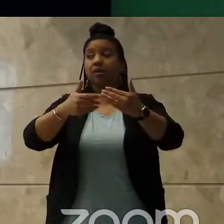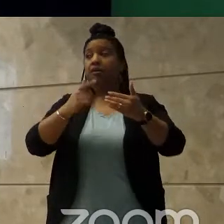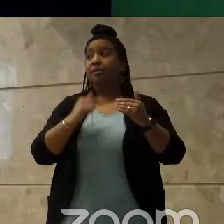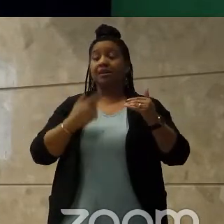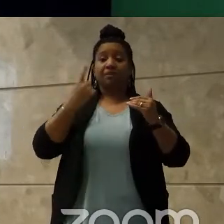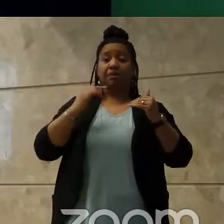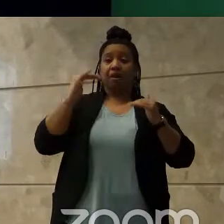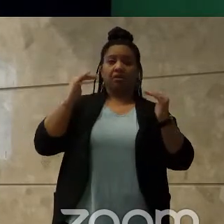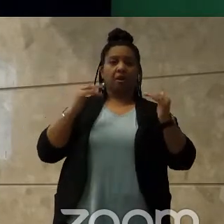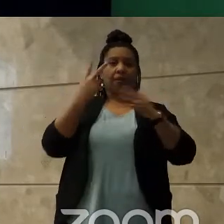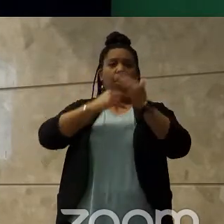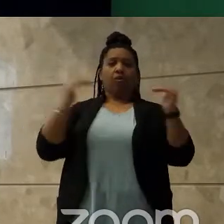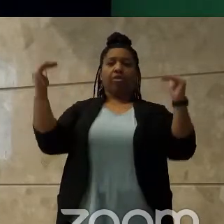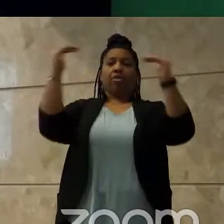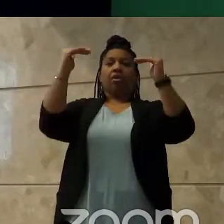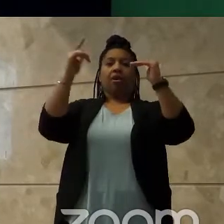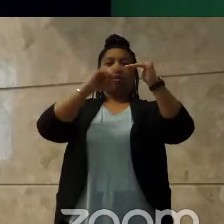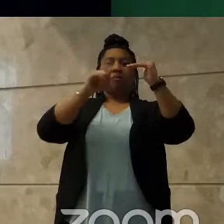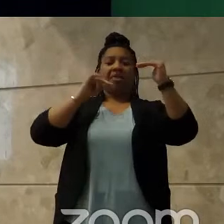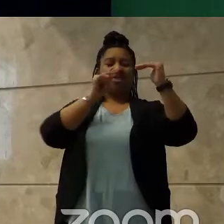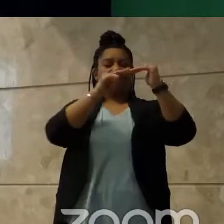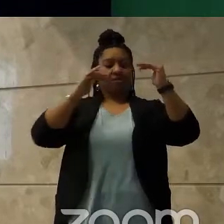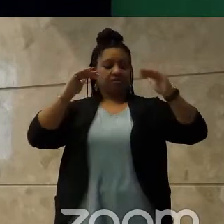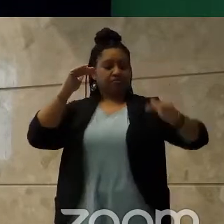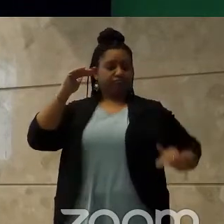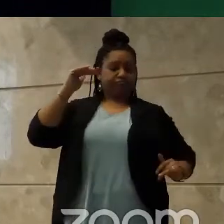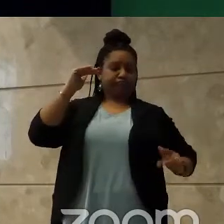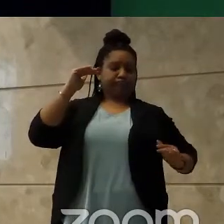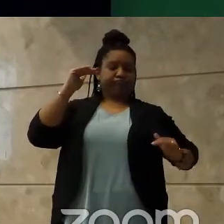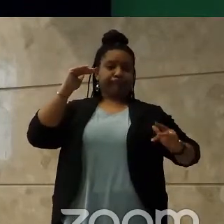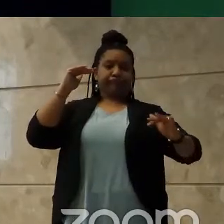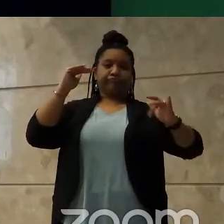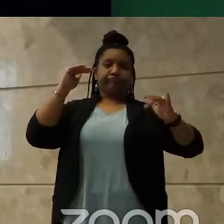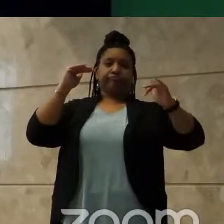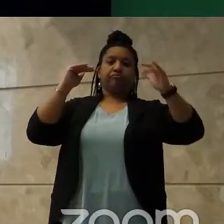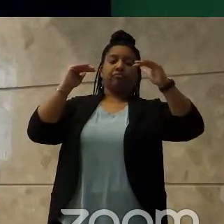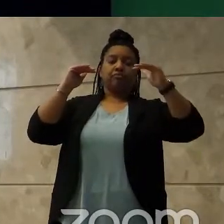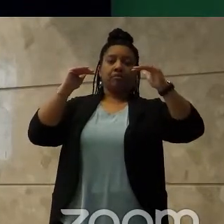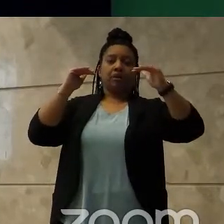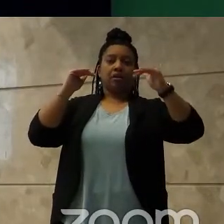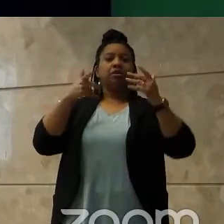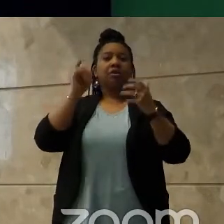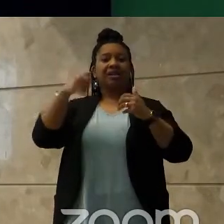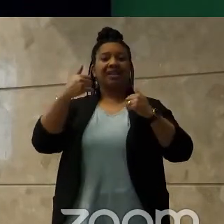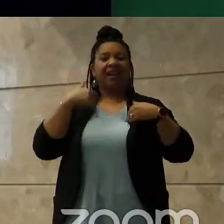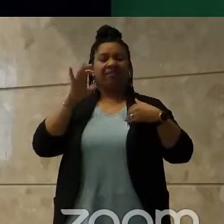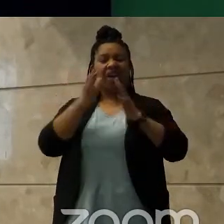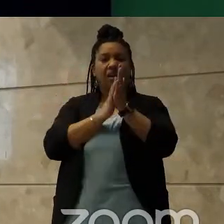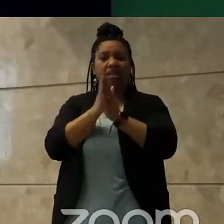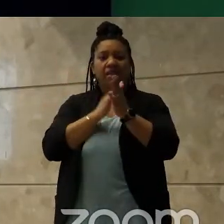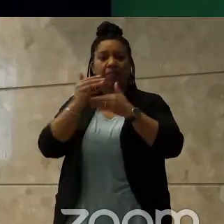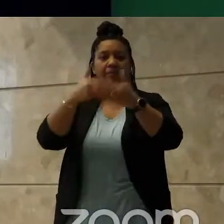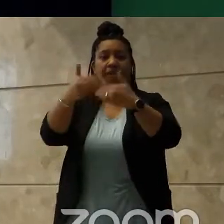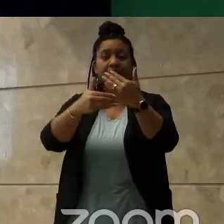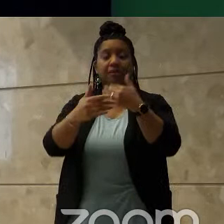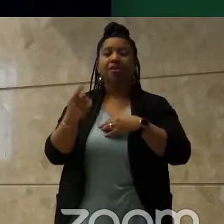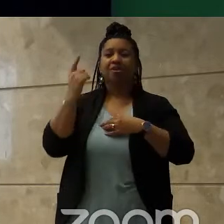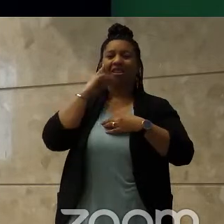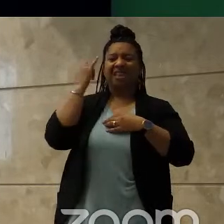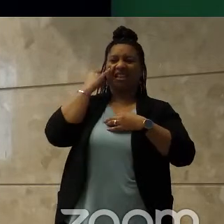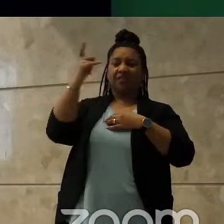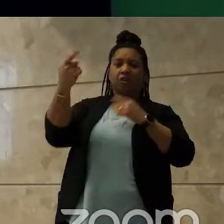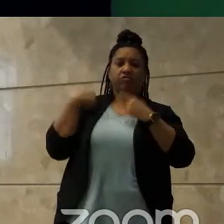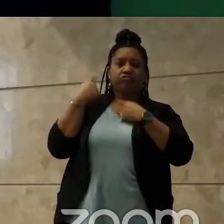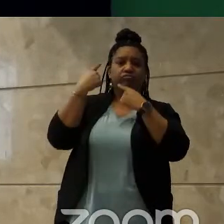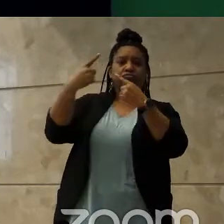come from here. So you know there's a kind of momentum, right? And we want people to know if you made it this far with your